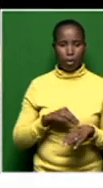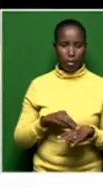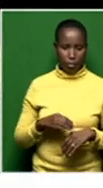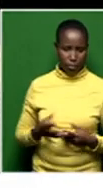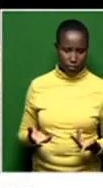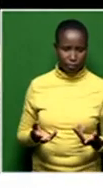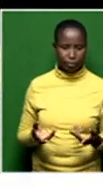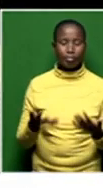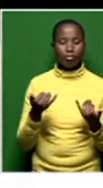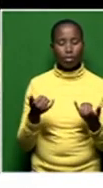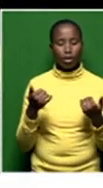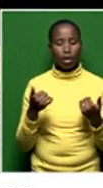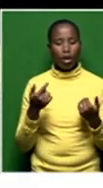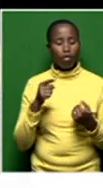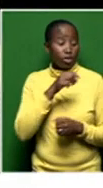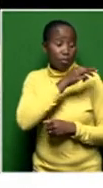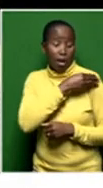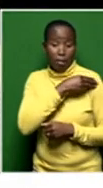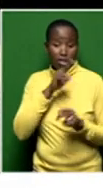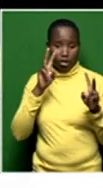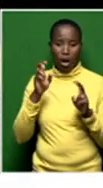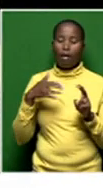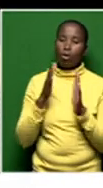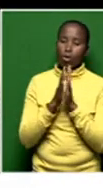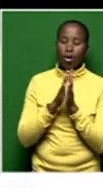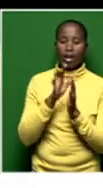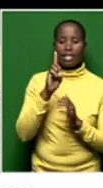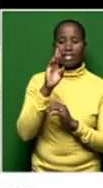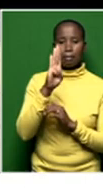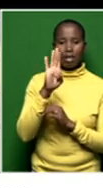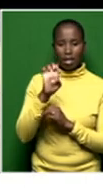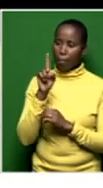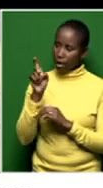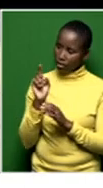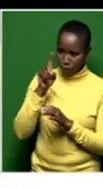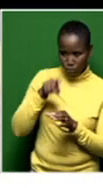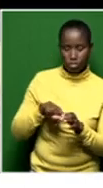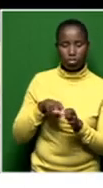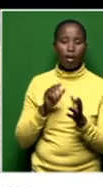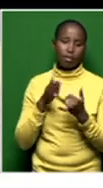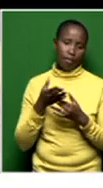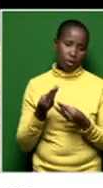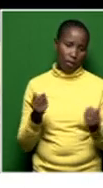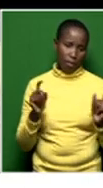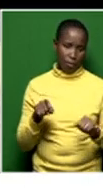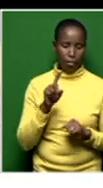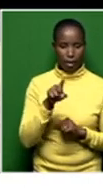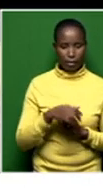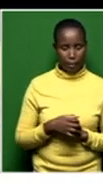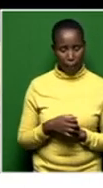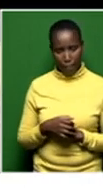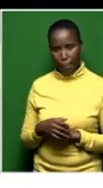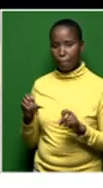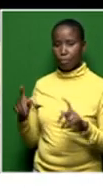So we've given up on the management. I think we're now asking for the DPE to intervene, and we'll see whether that yields any results. All right.